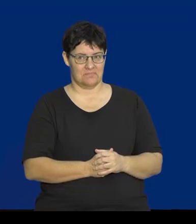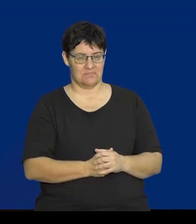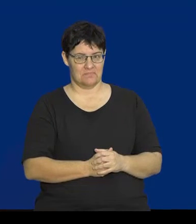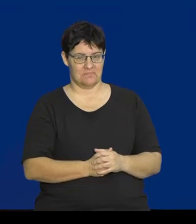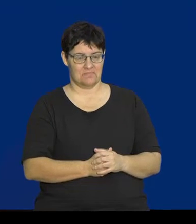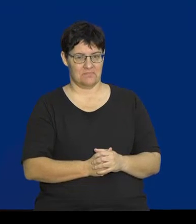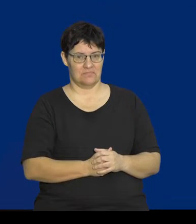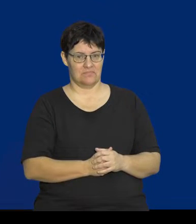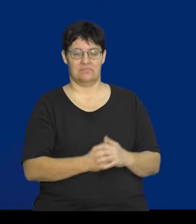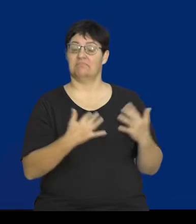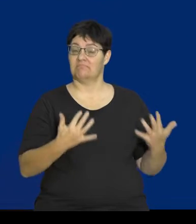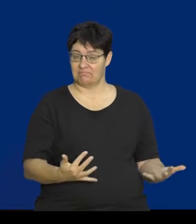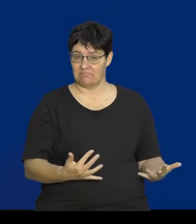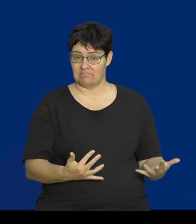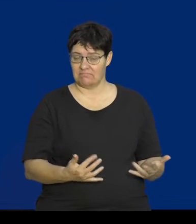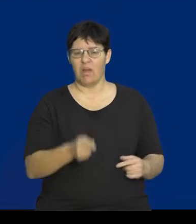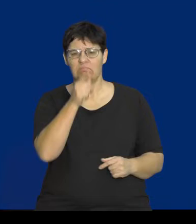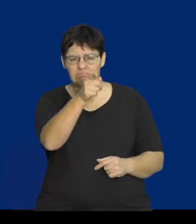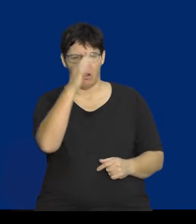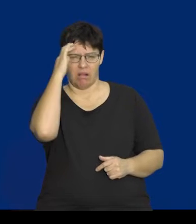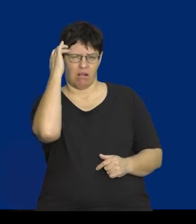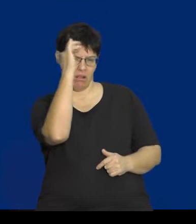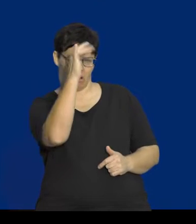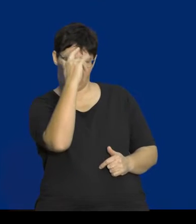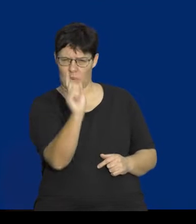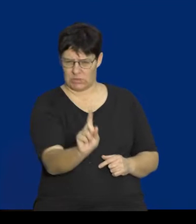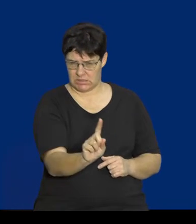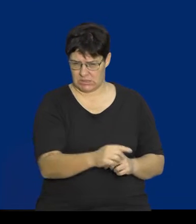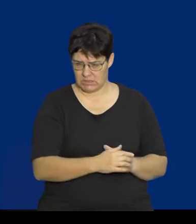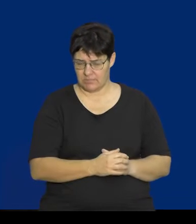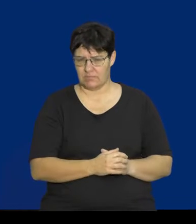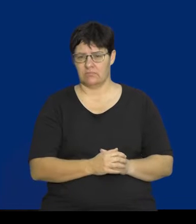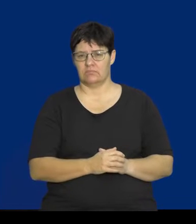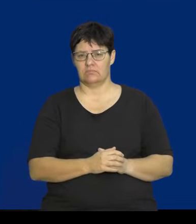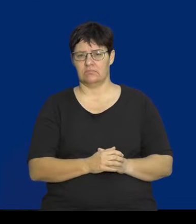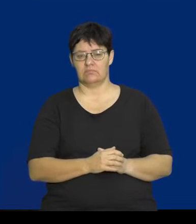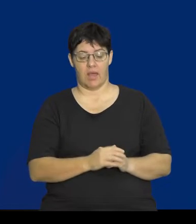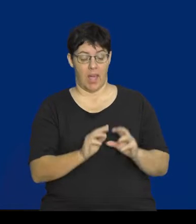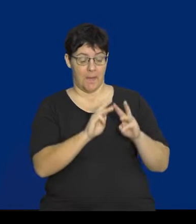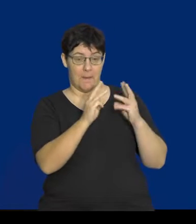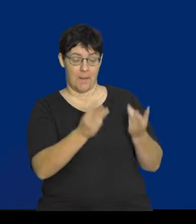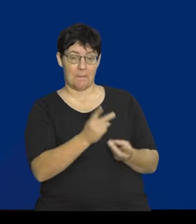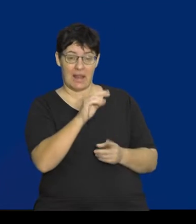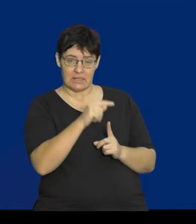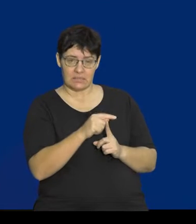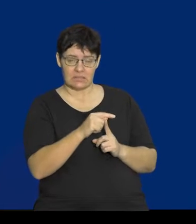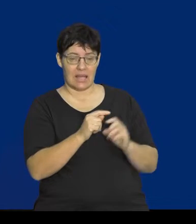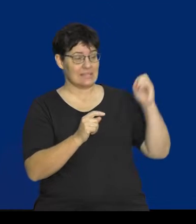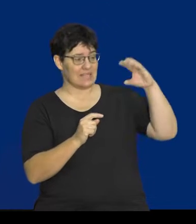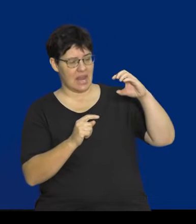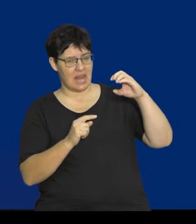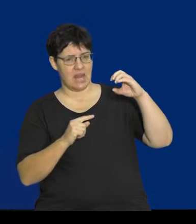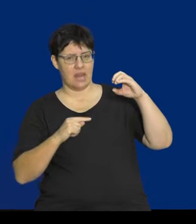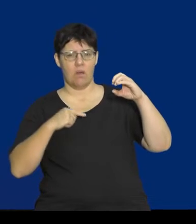So, have you ever thought about why the planets orbit the sun in